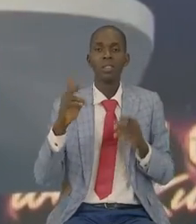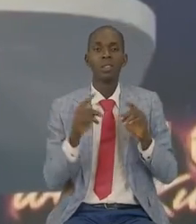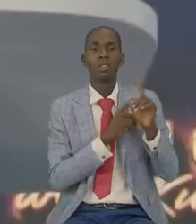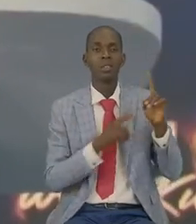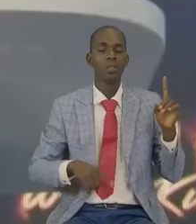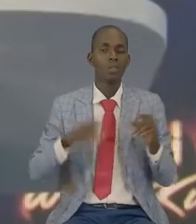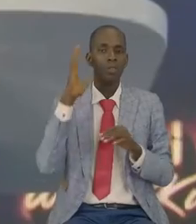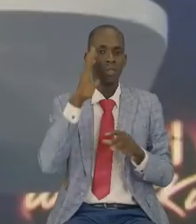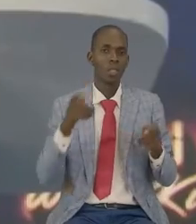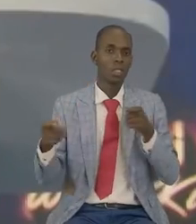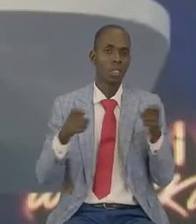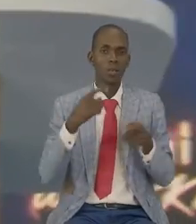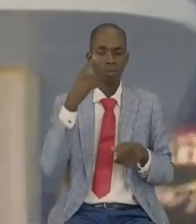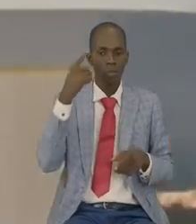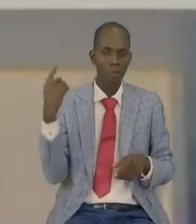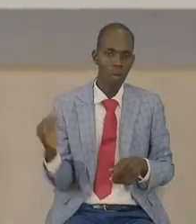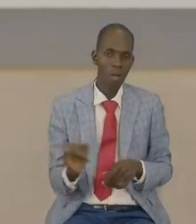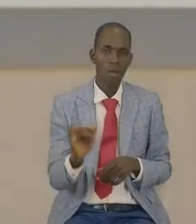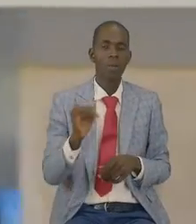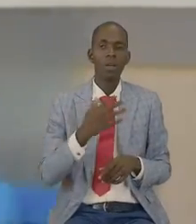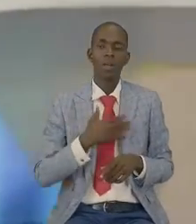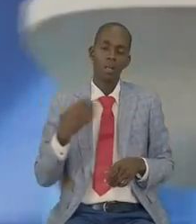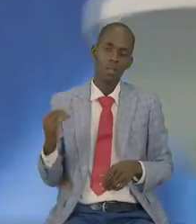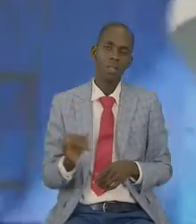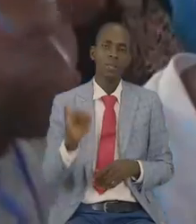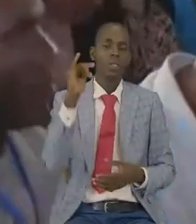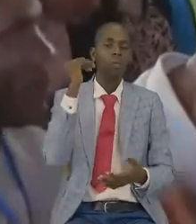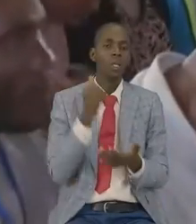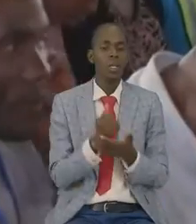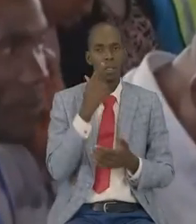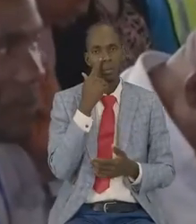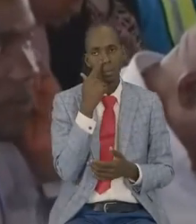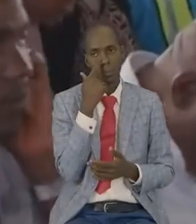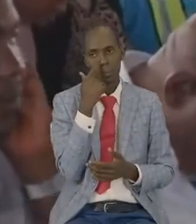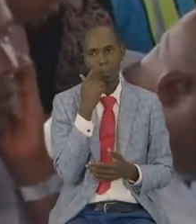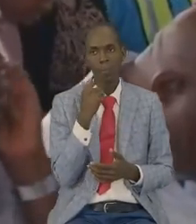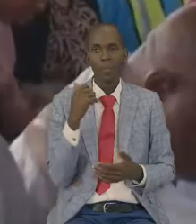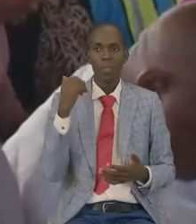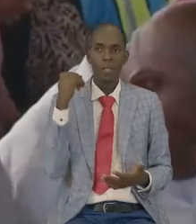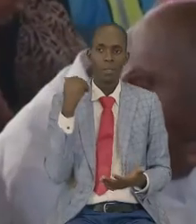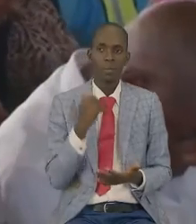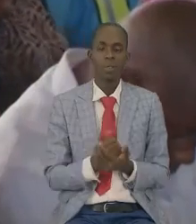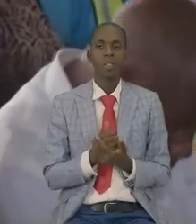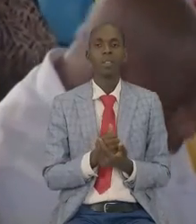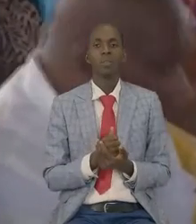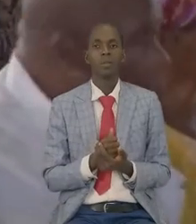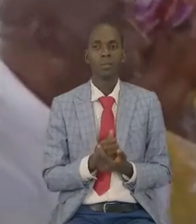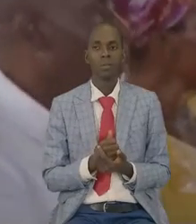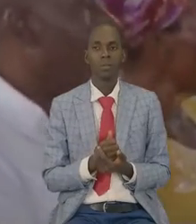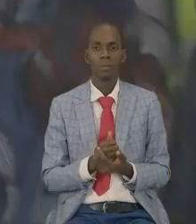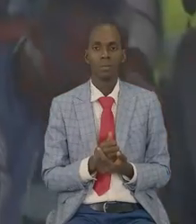shall reign forever and ever. Amen. I thought there'll be a good global amen. Amen.